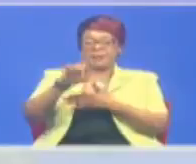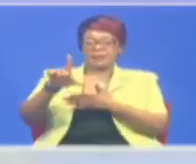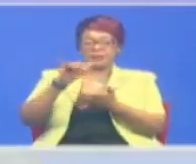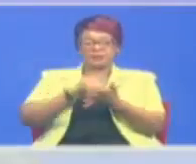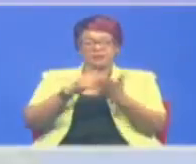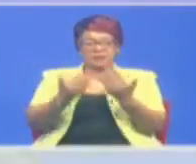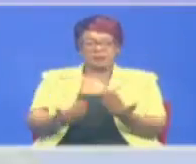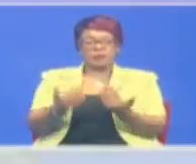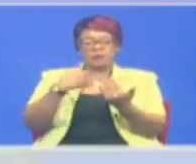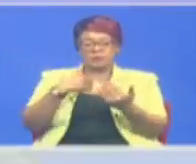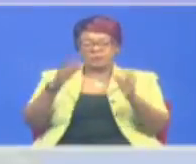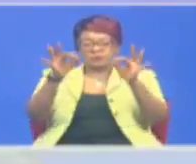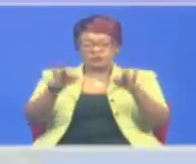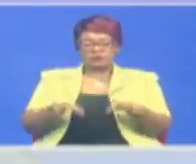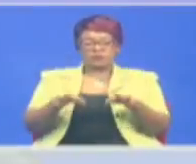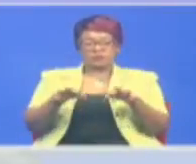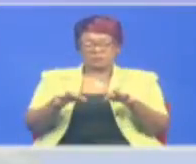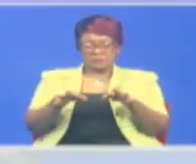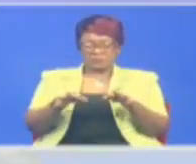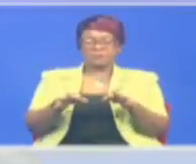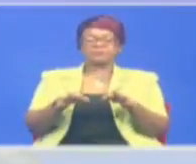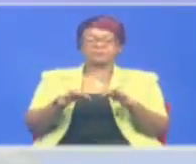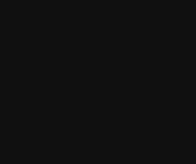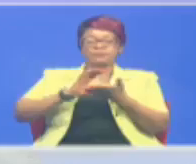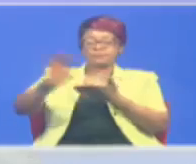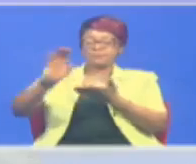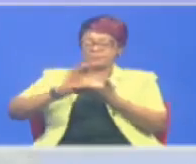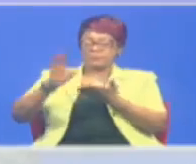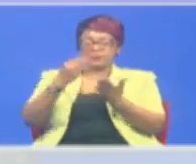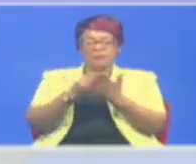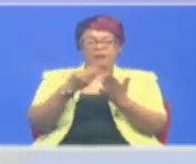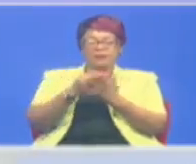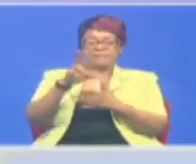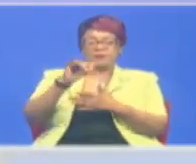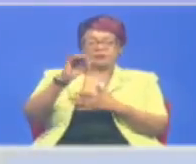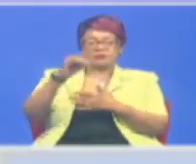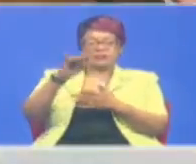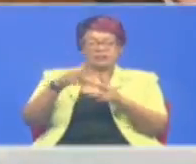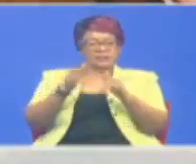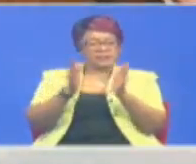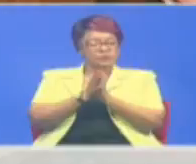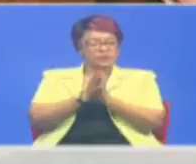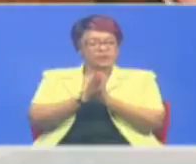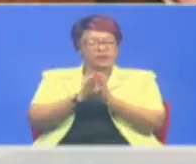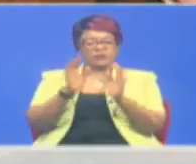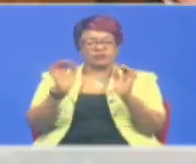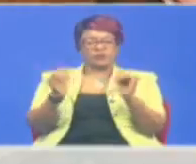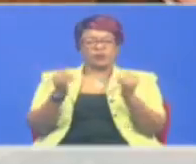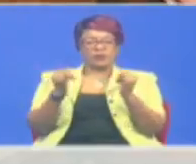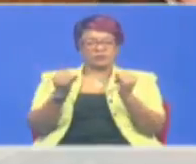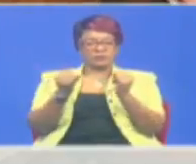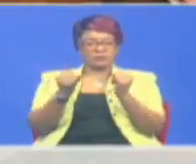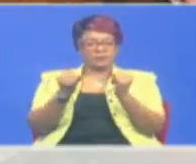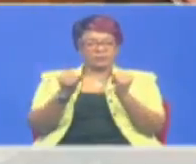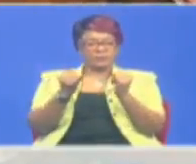Treasury the green light to disburse the monies. Vincent Odor starts us off.